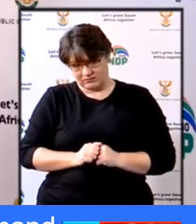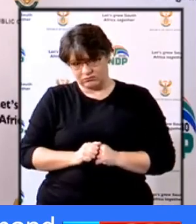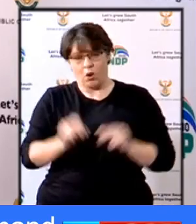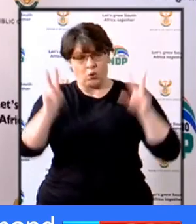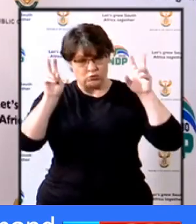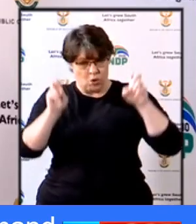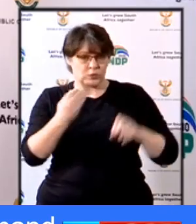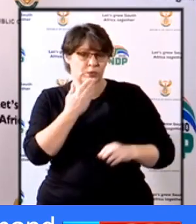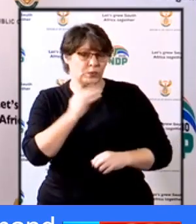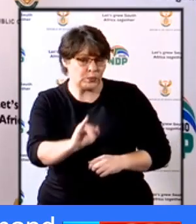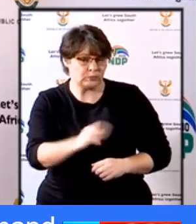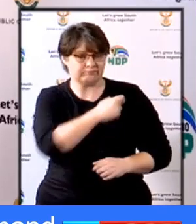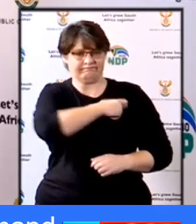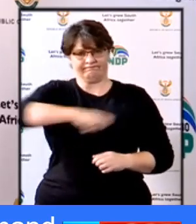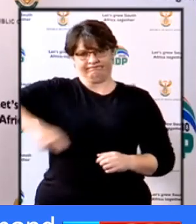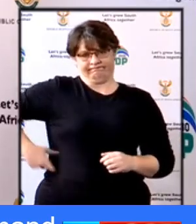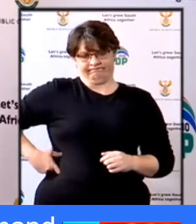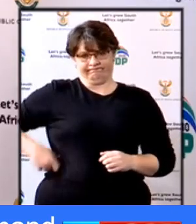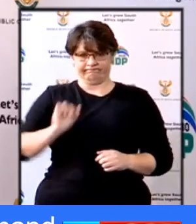president.